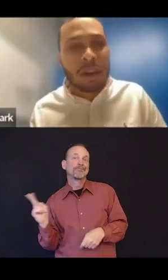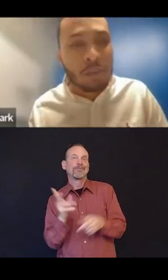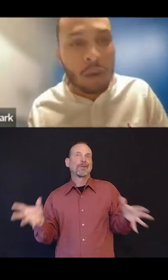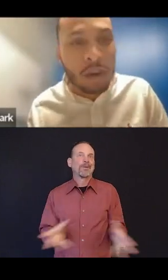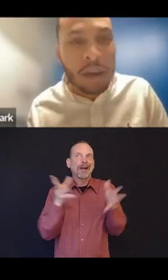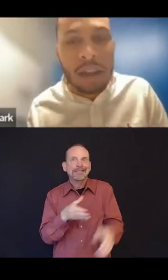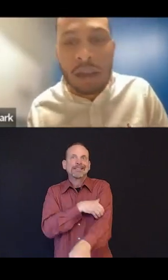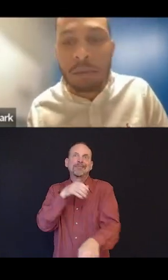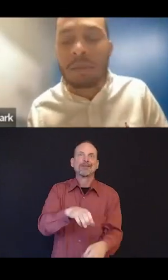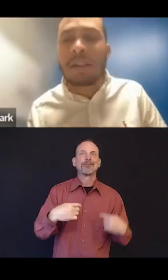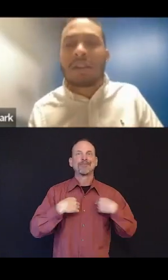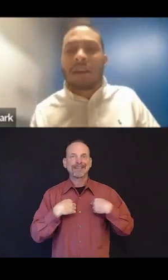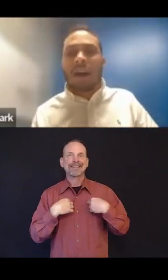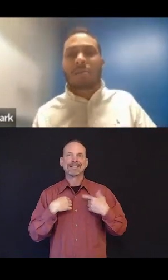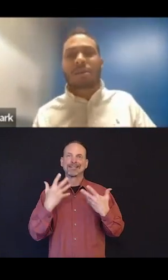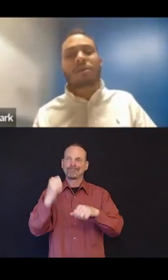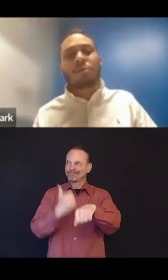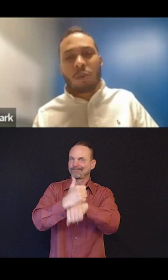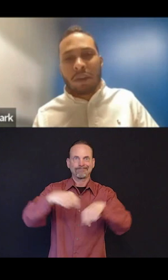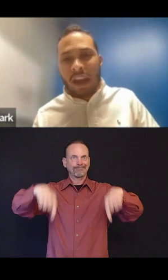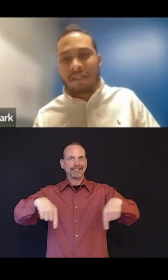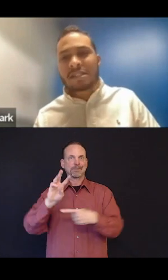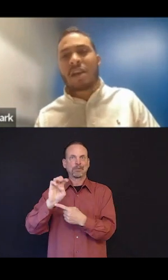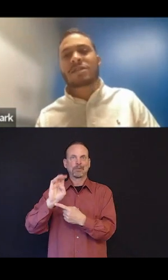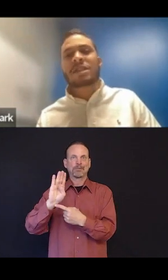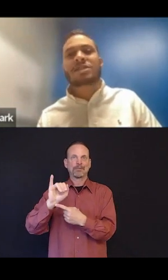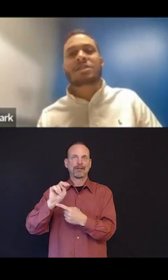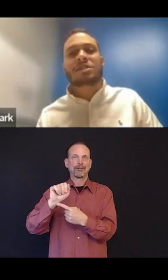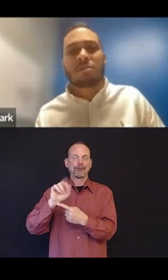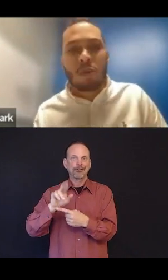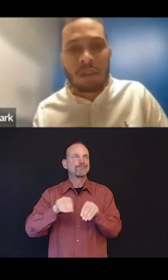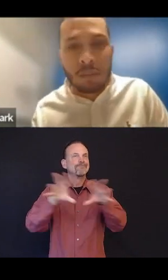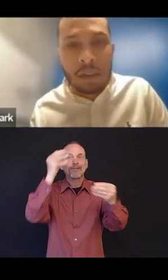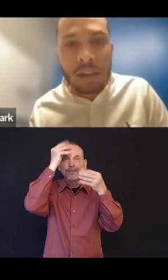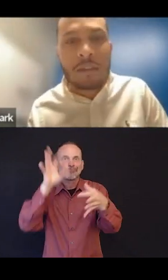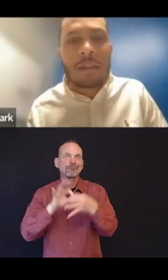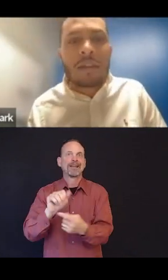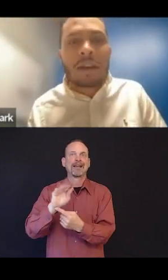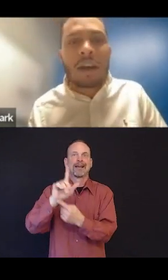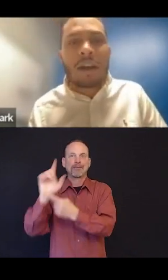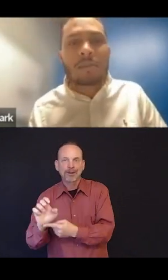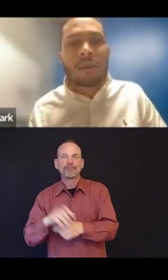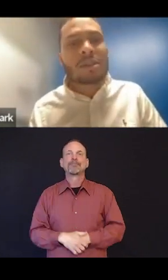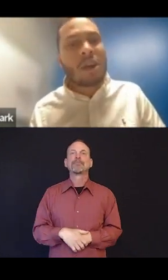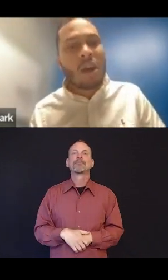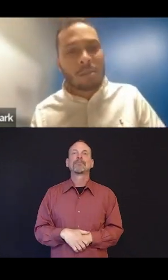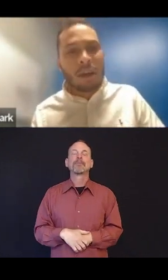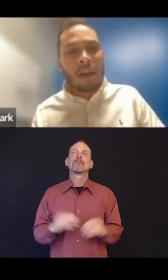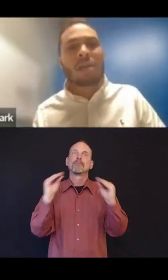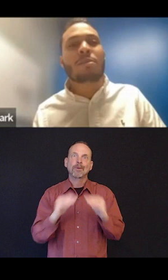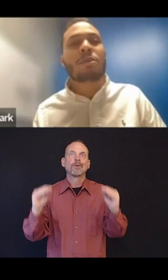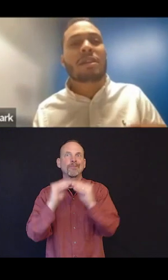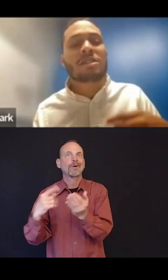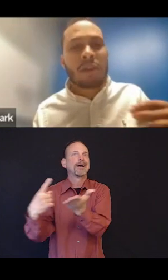help spread the word about ABLE. But the more we have these conversations, the more that we talk